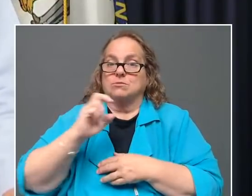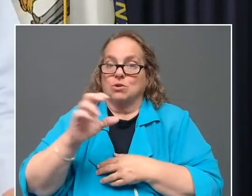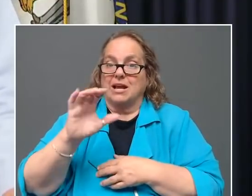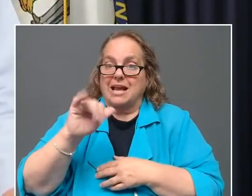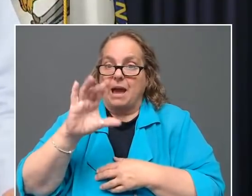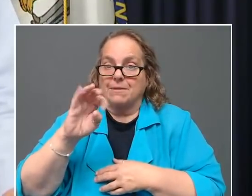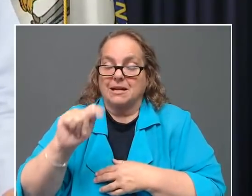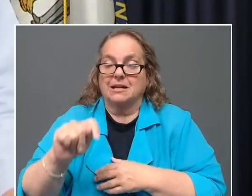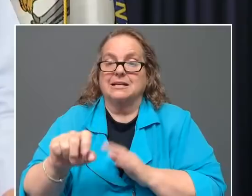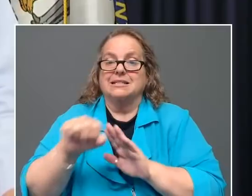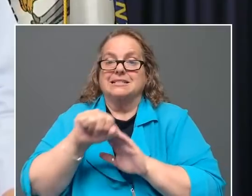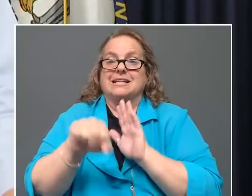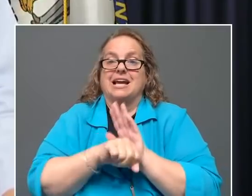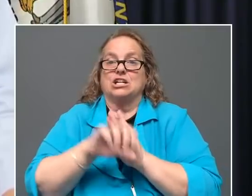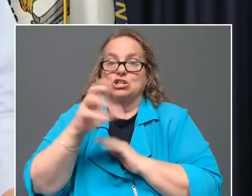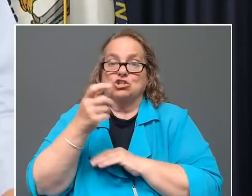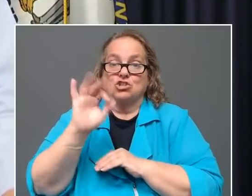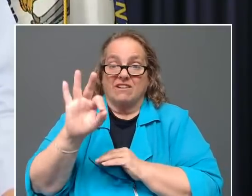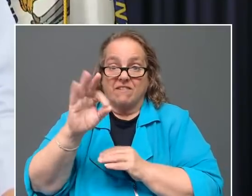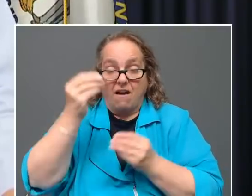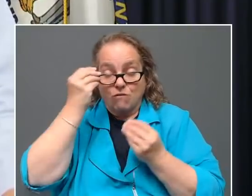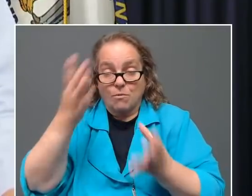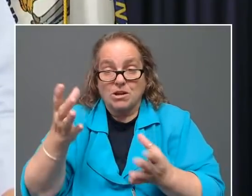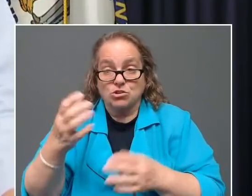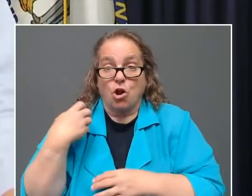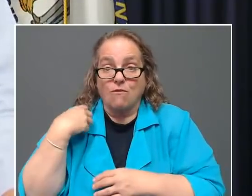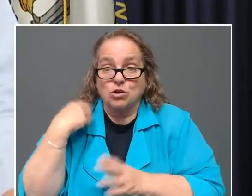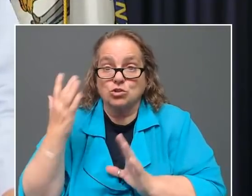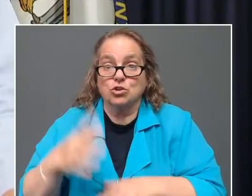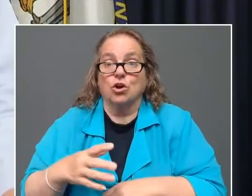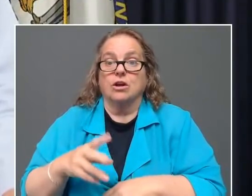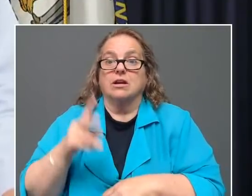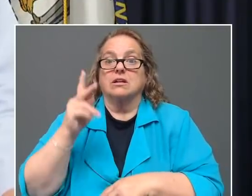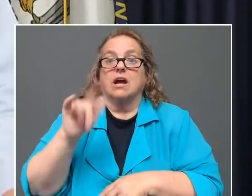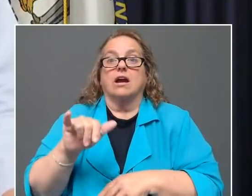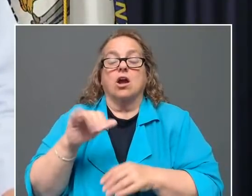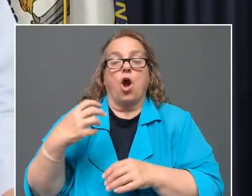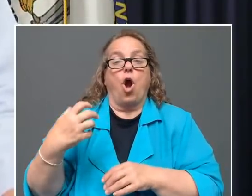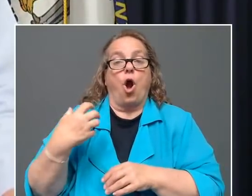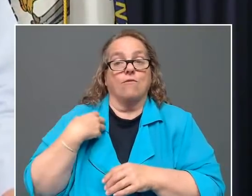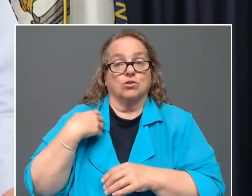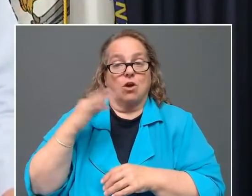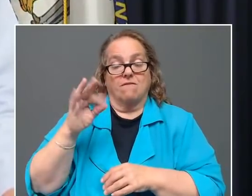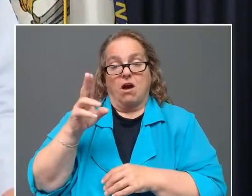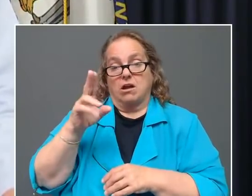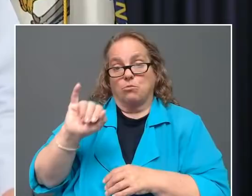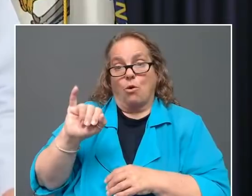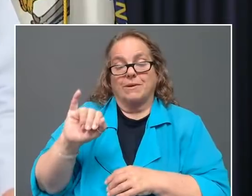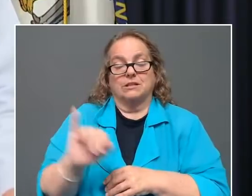Officer, the Executive Director of the Kentucky Office of Unemployment Insurance. We are also asking